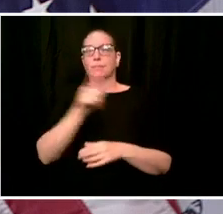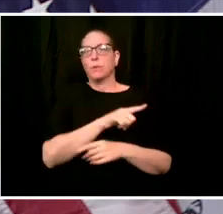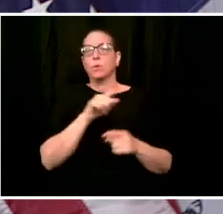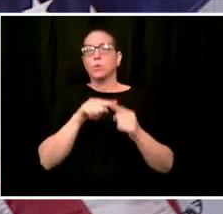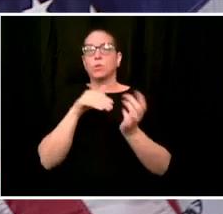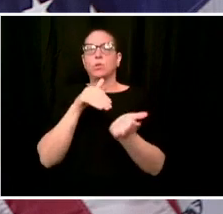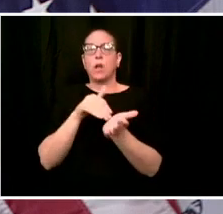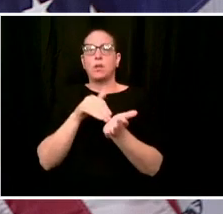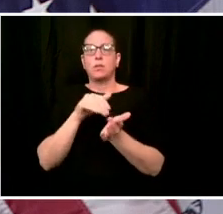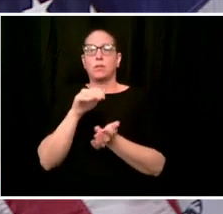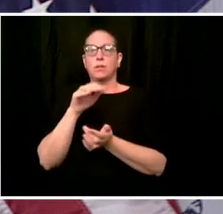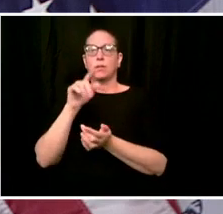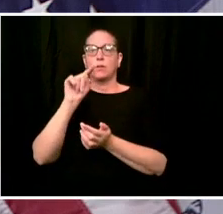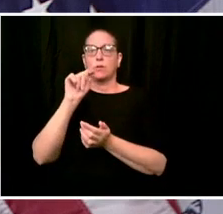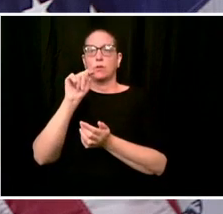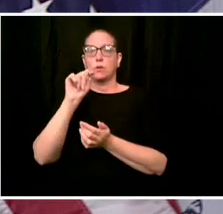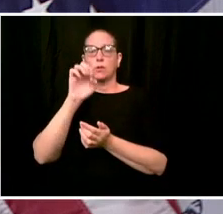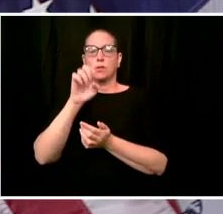initiative.